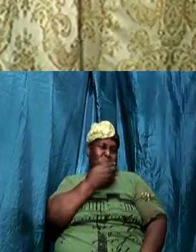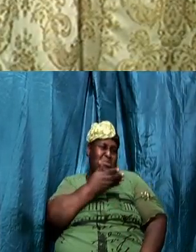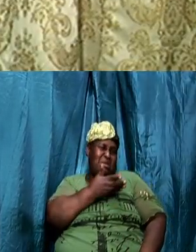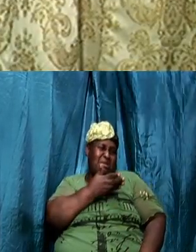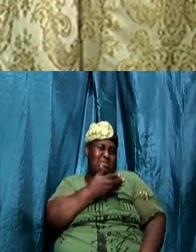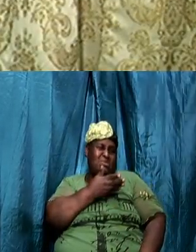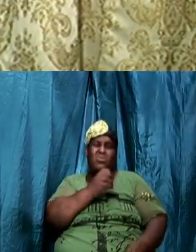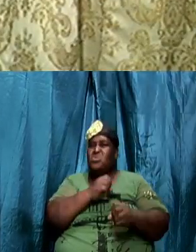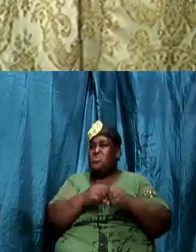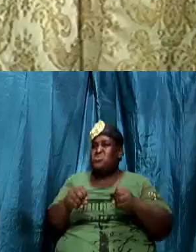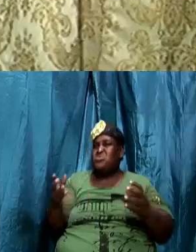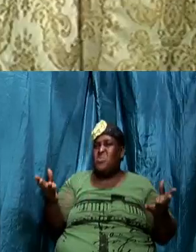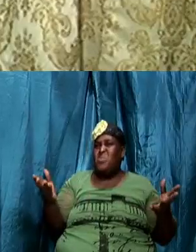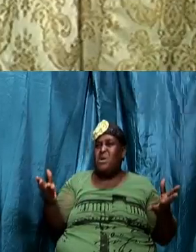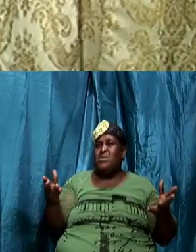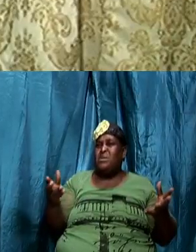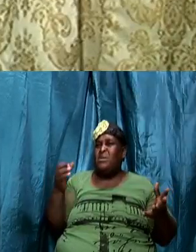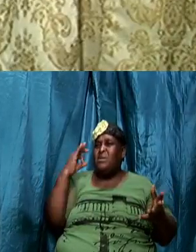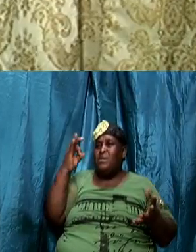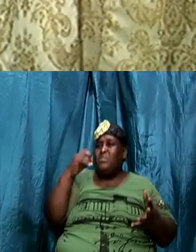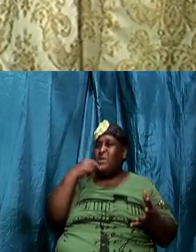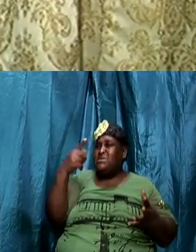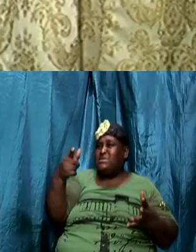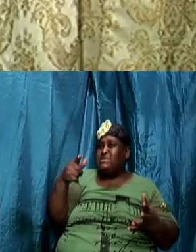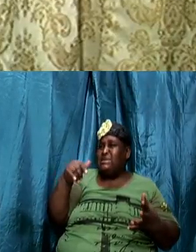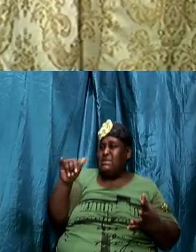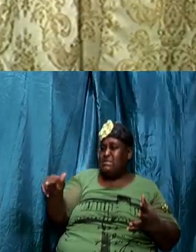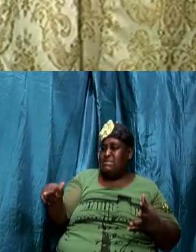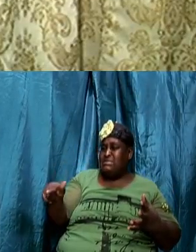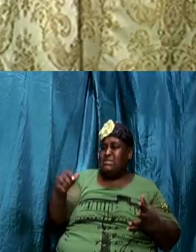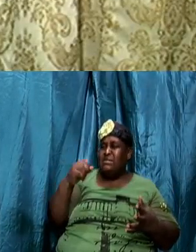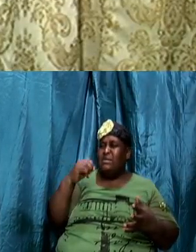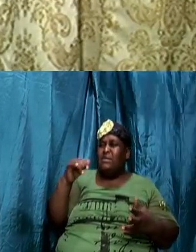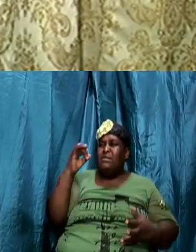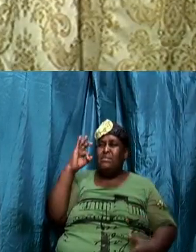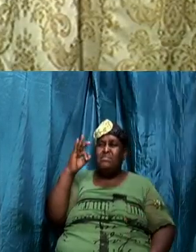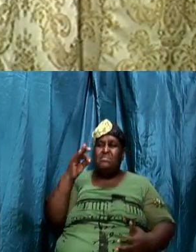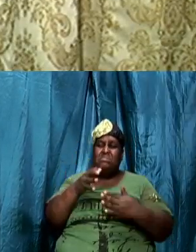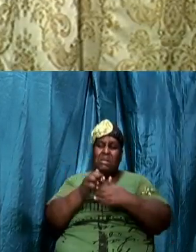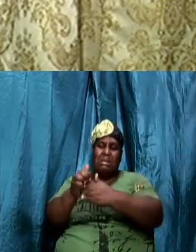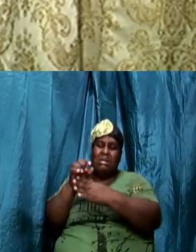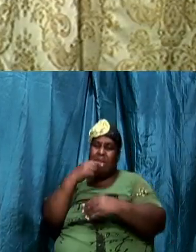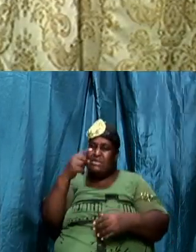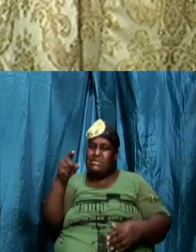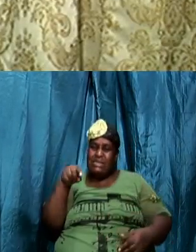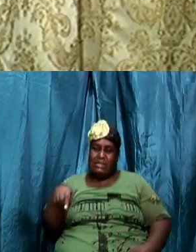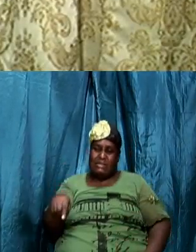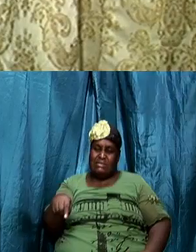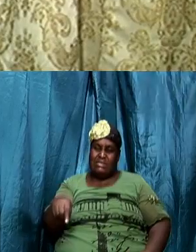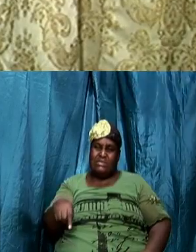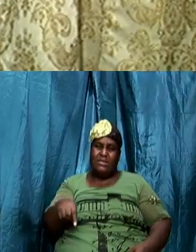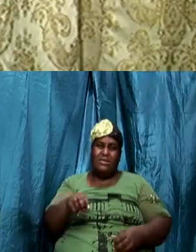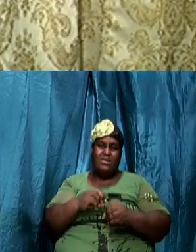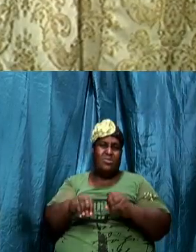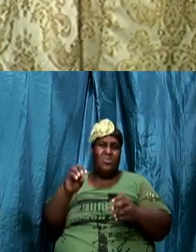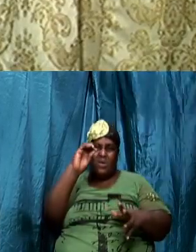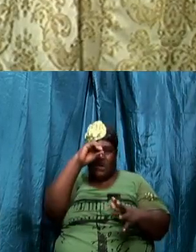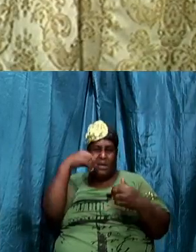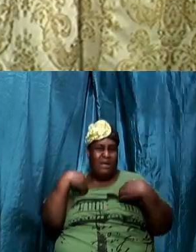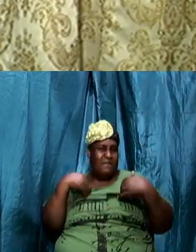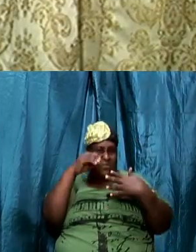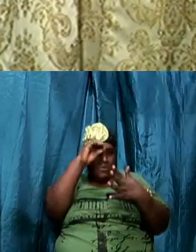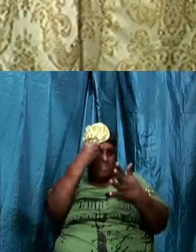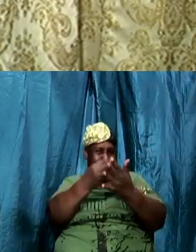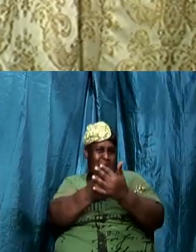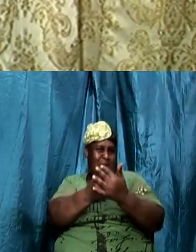If so, what? Pastor said this. Pastor said that. Leader said this. Nothing wrong if you don't have to obey everything what them